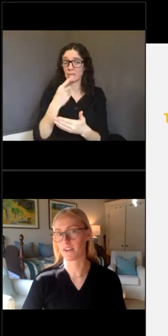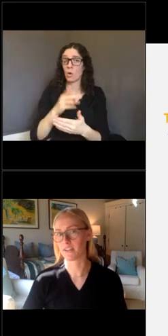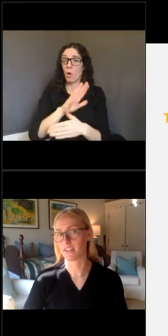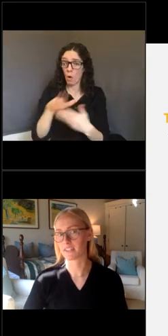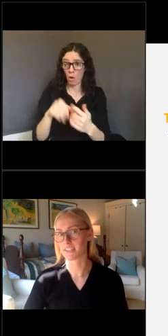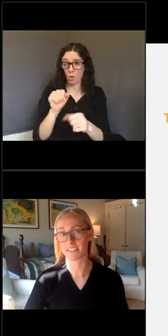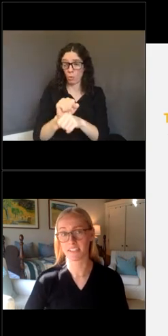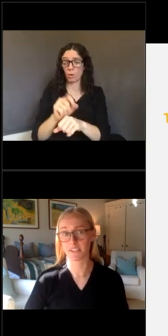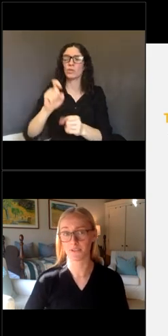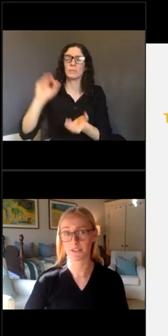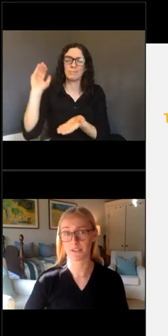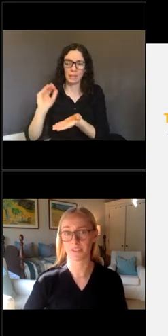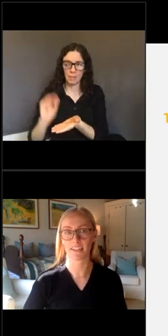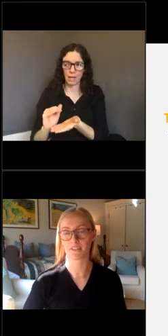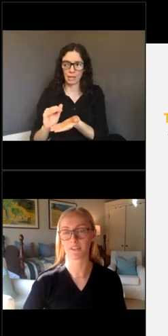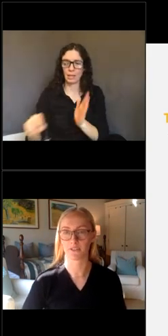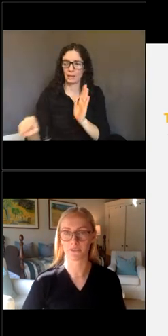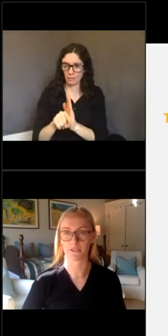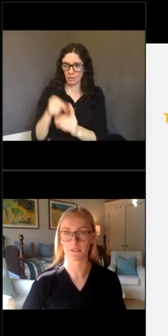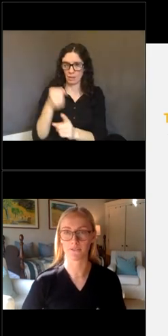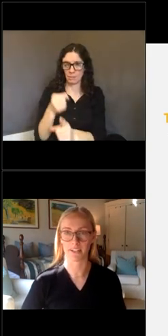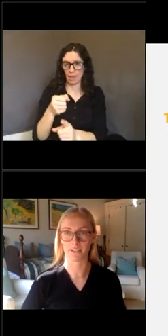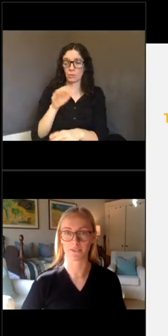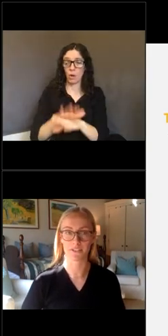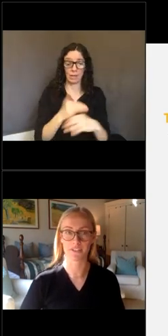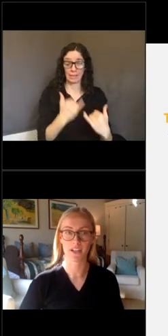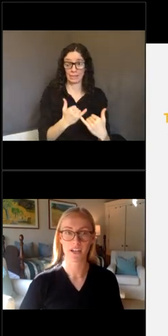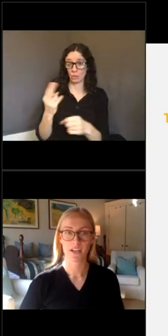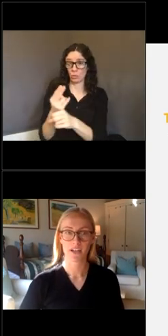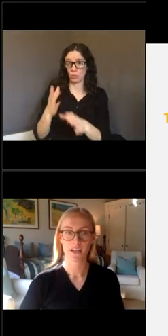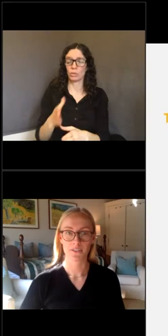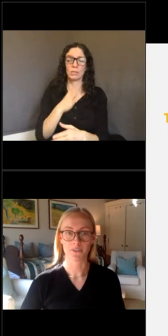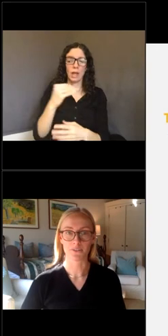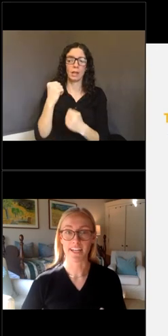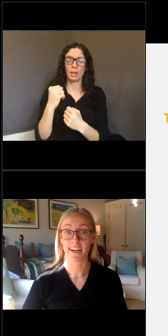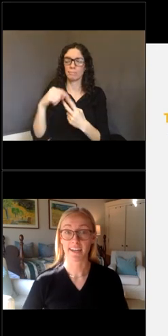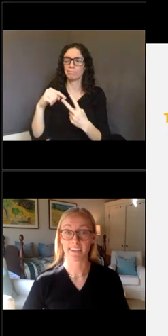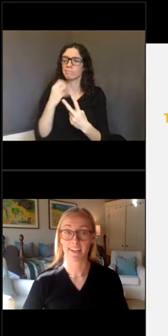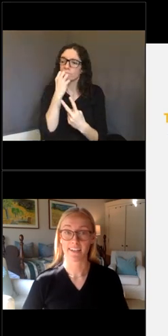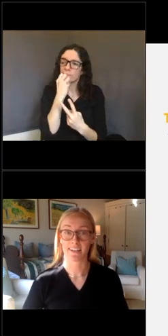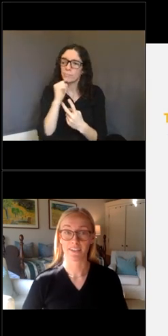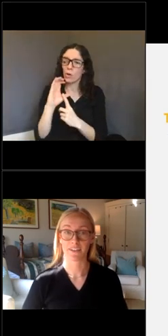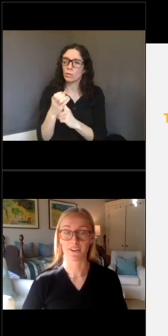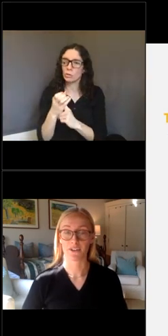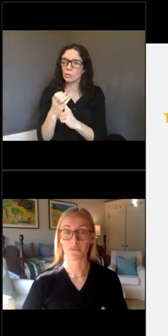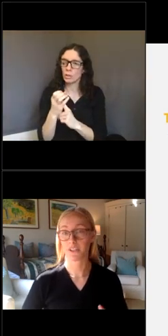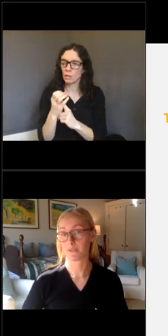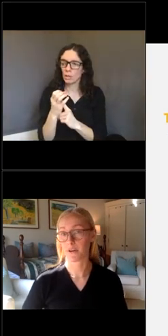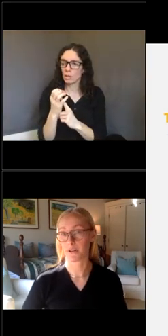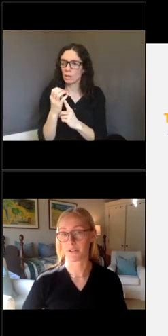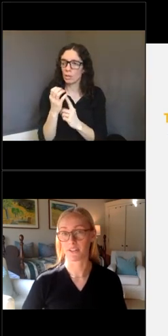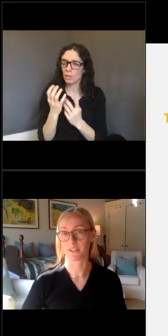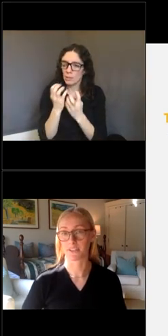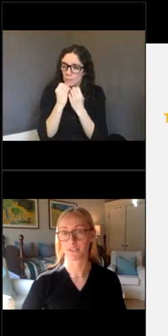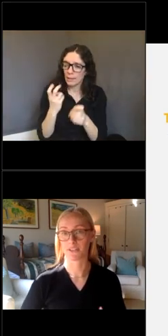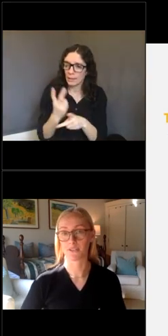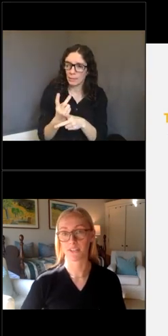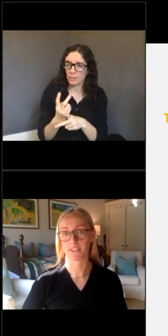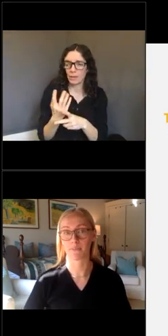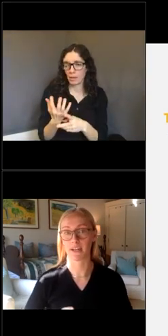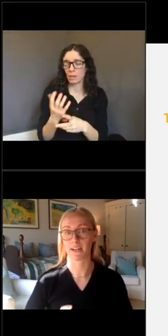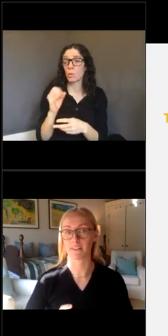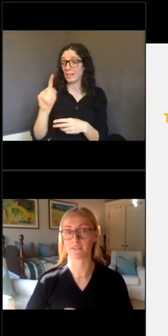impacts on existing users and cultural values. So Tide and their community partners